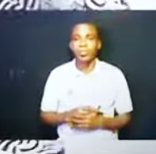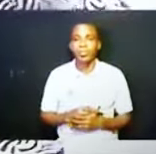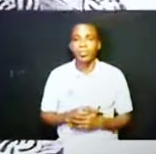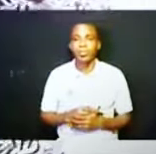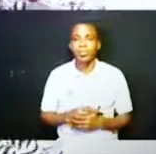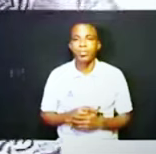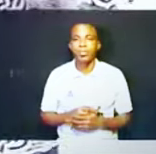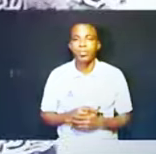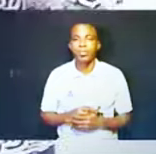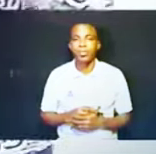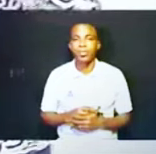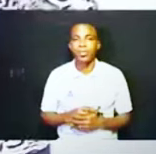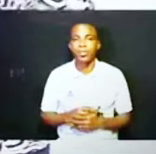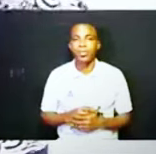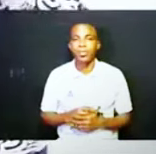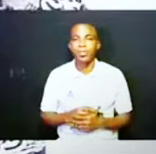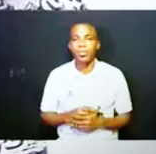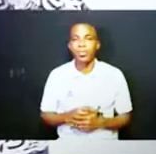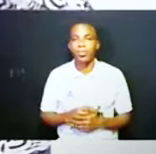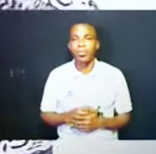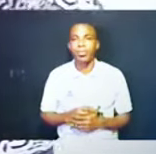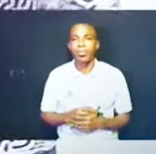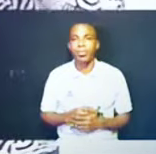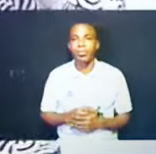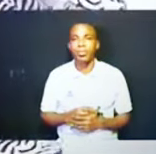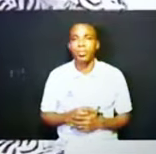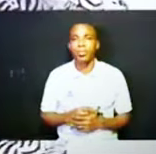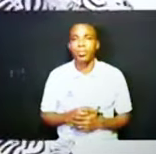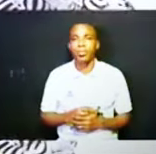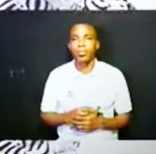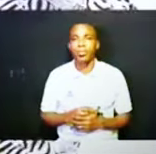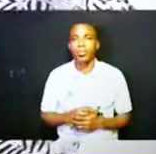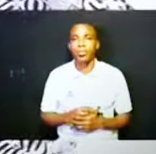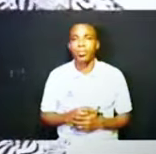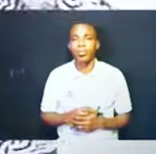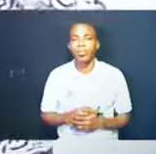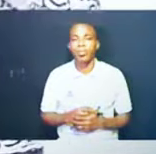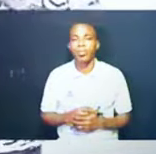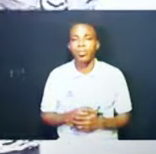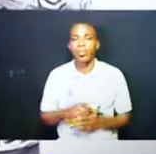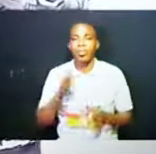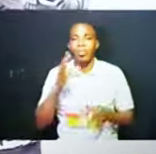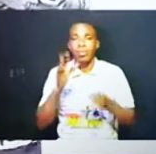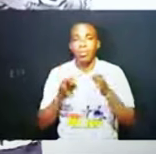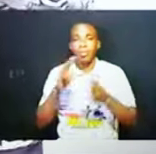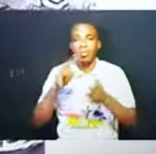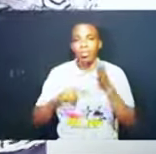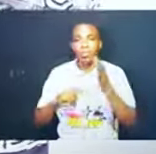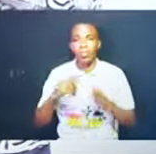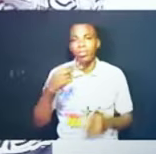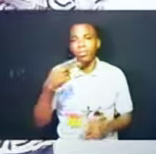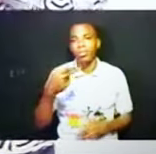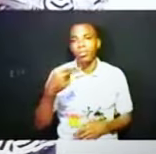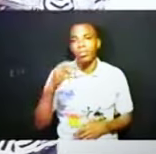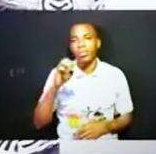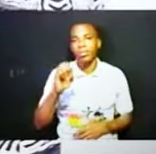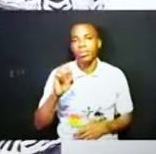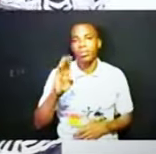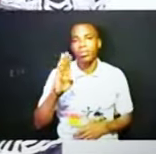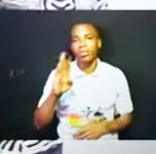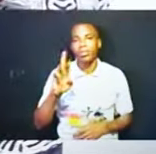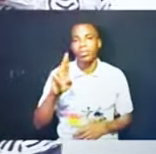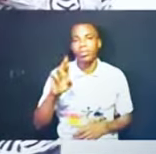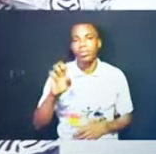no a nini ewo ni pediano so nemum a nini ewa efri akumenim. Hebrews 13:12. Can you hear Hebrew